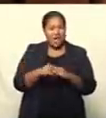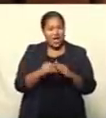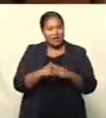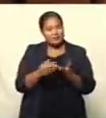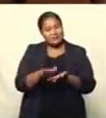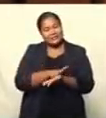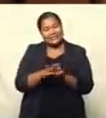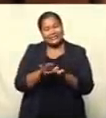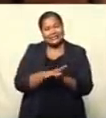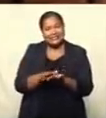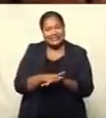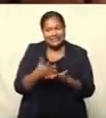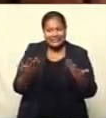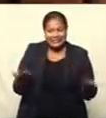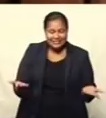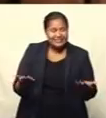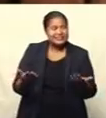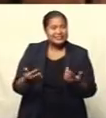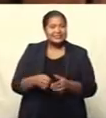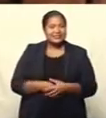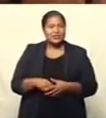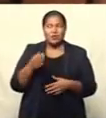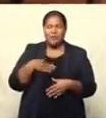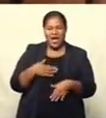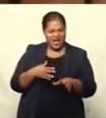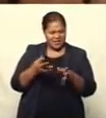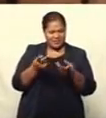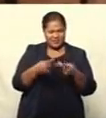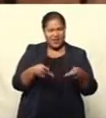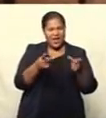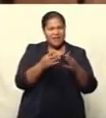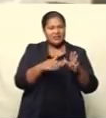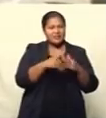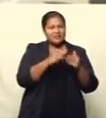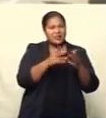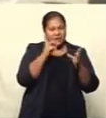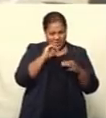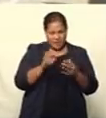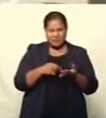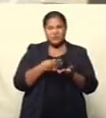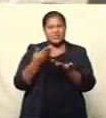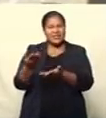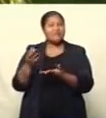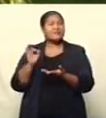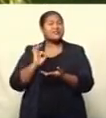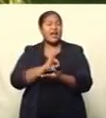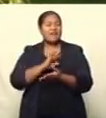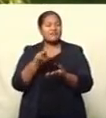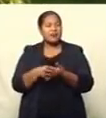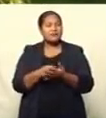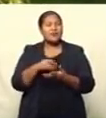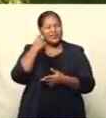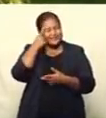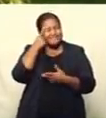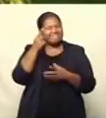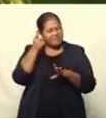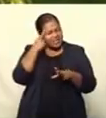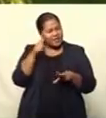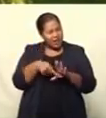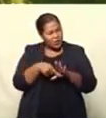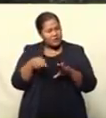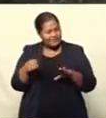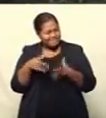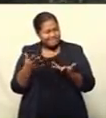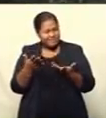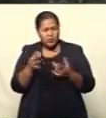even downsized my property to be able to give the staff money. But now I said, look, let's think outside the box. We're not